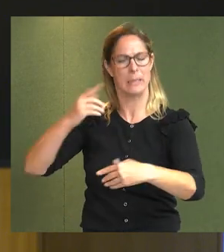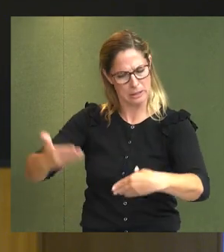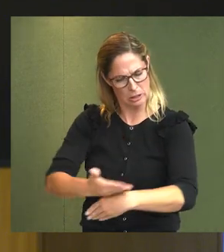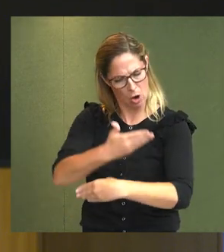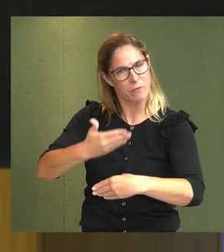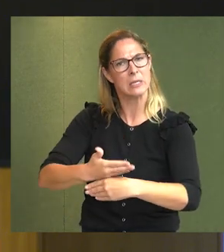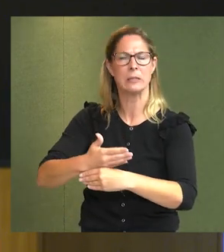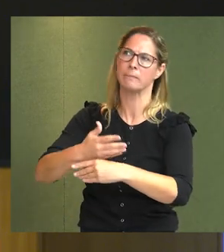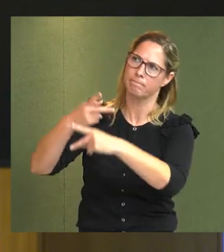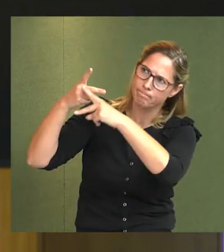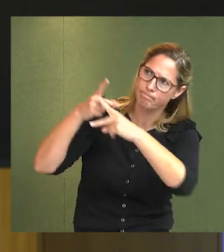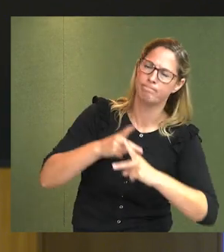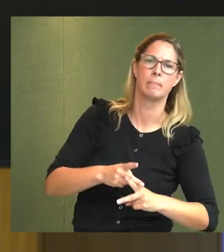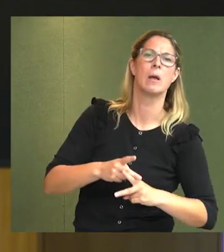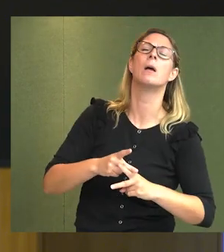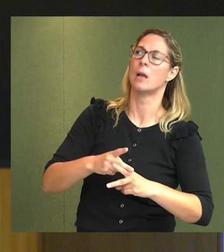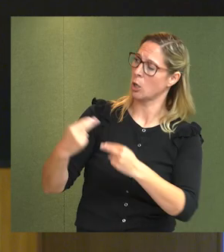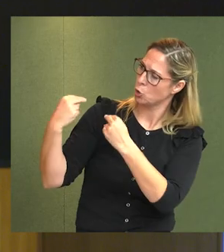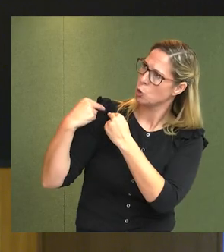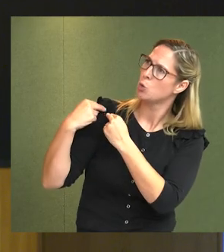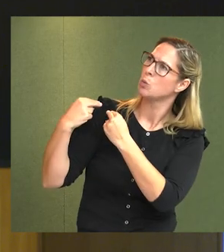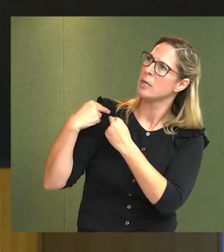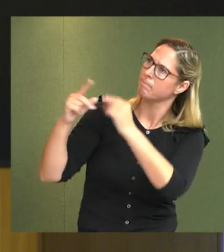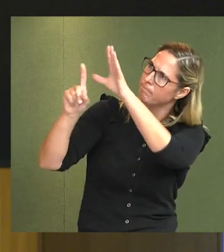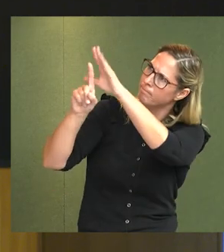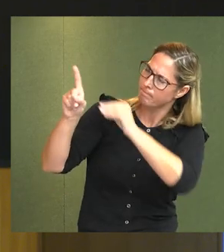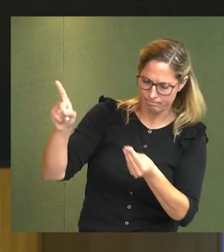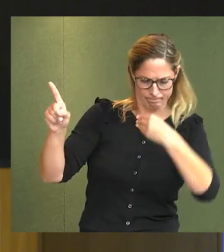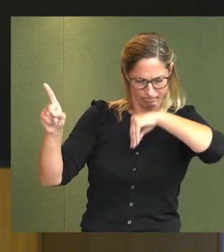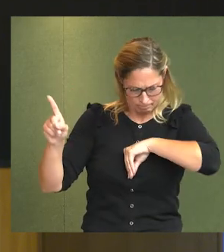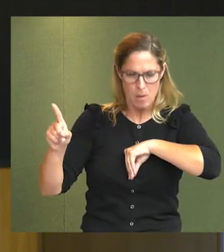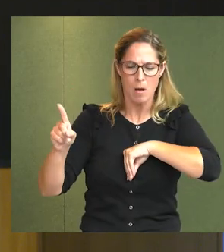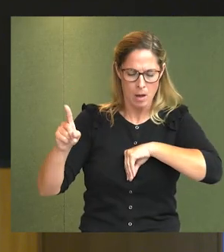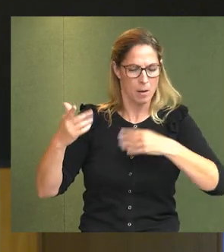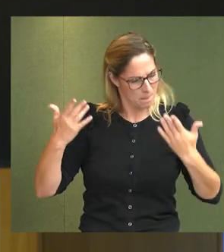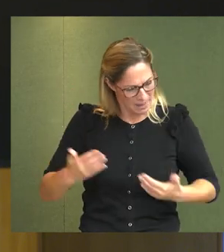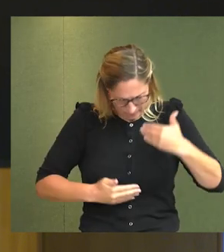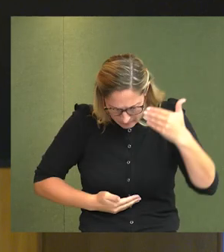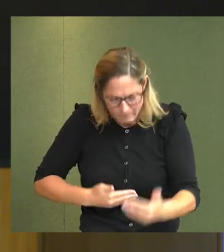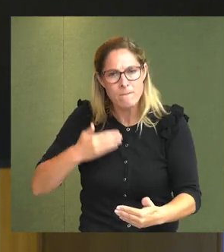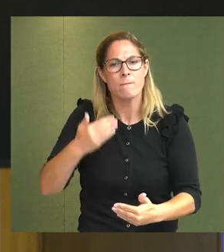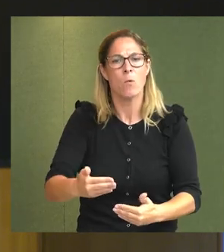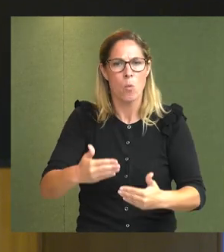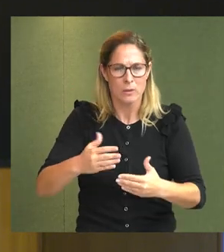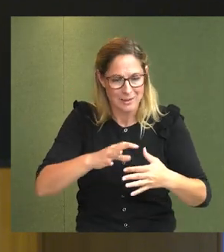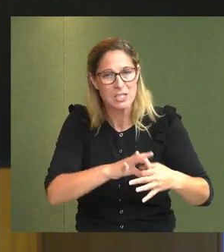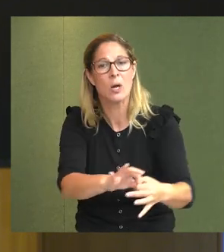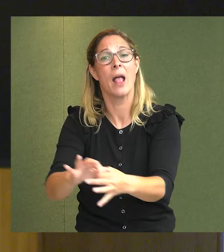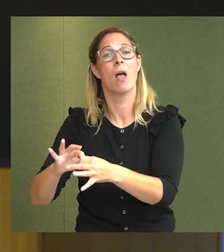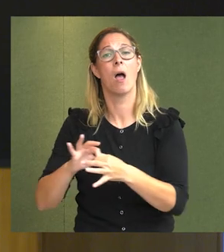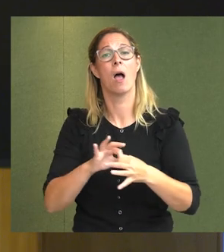image that I believe we must now go forward together. But as a new era